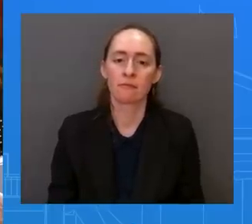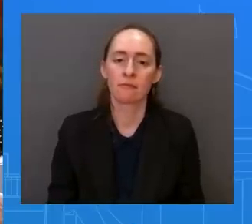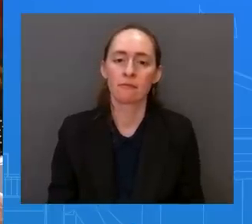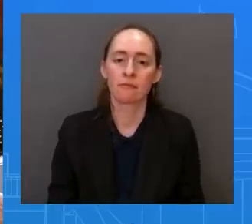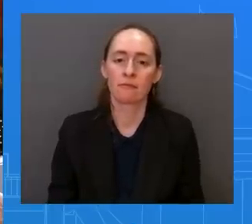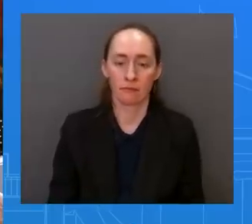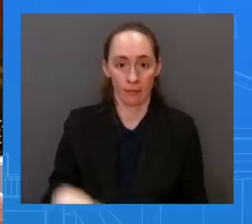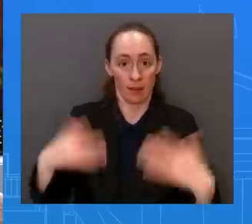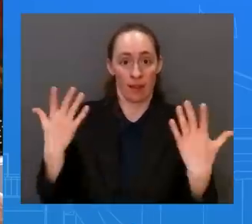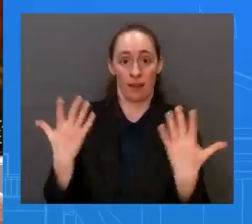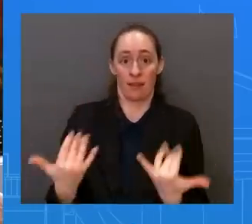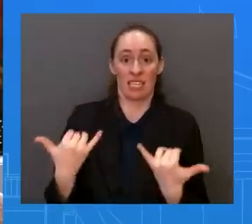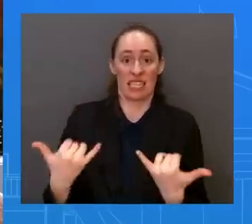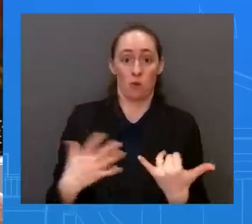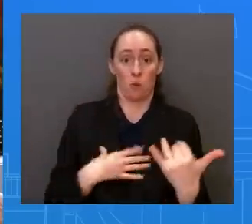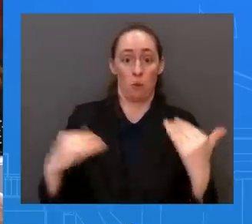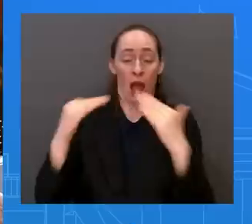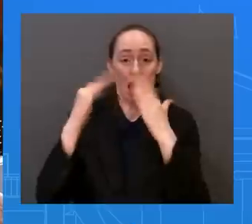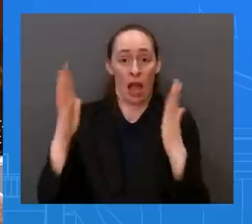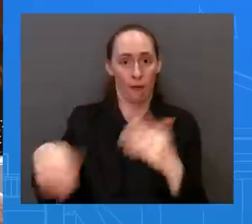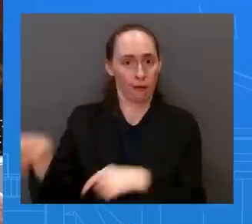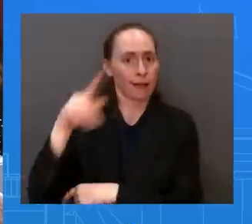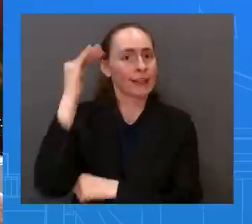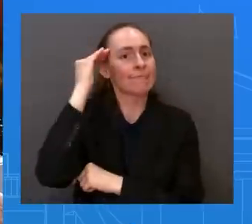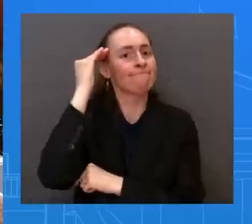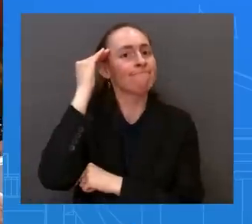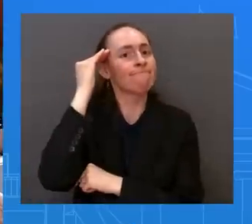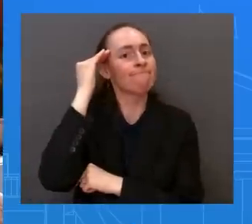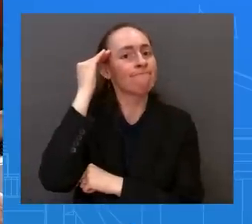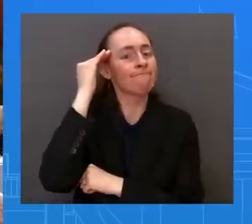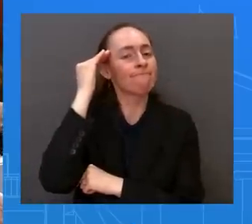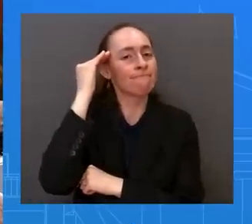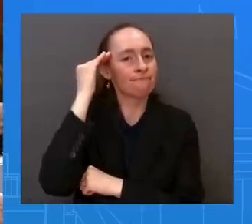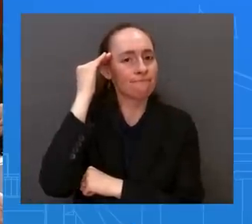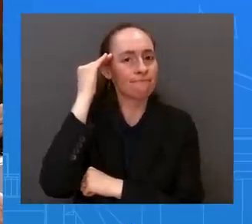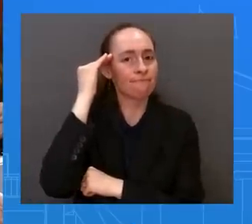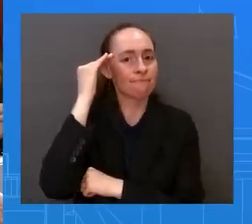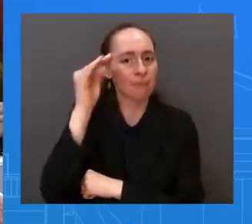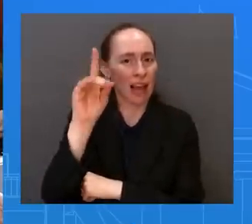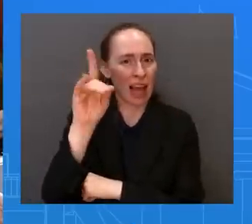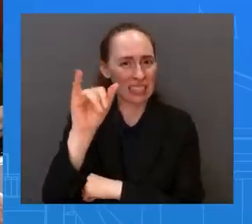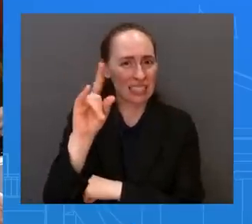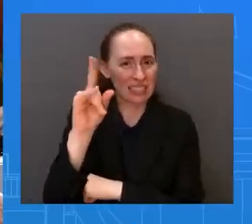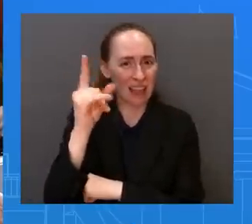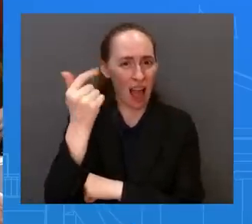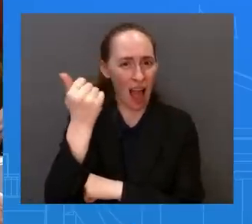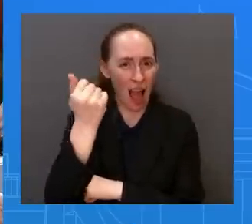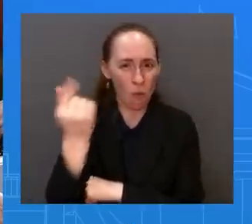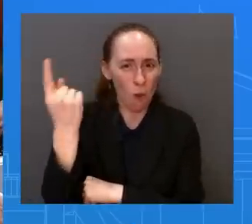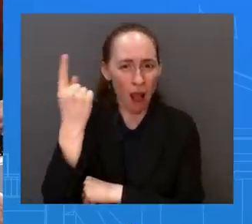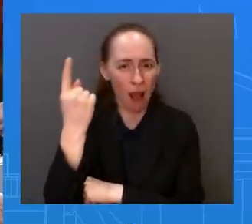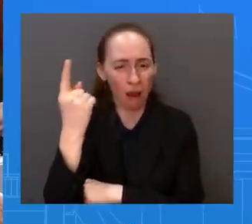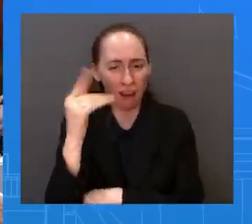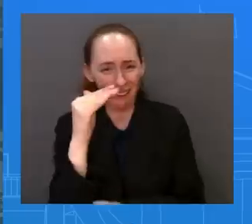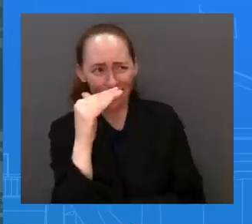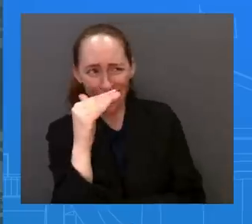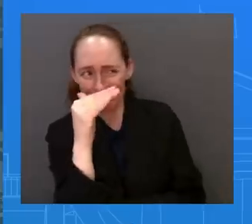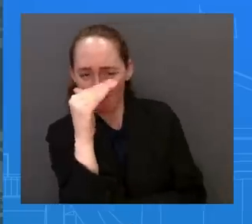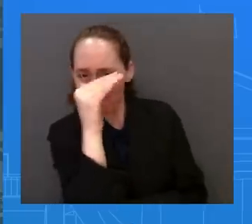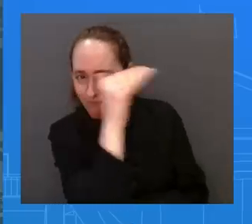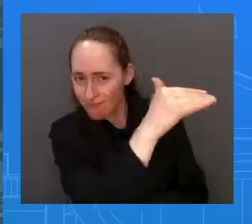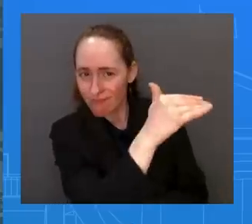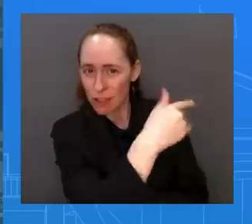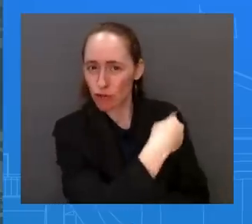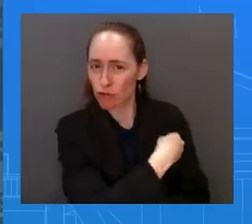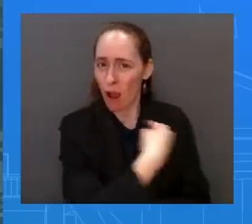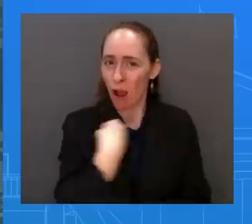have conversations with the Chinese about balloons over U.S. airspace during this administration? You know, we're not going to get into specifics of